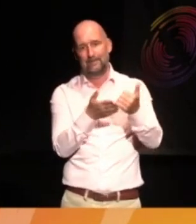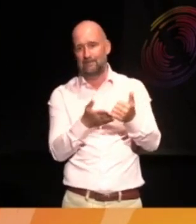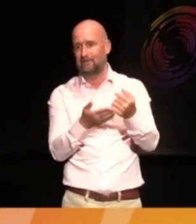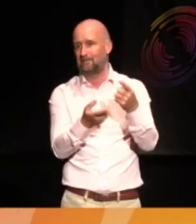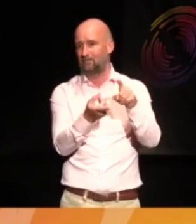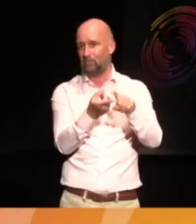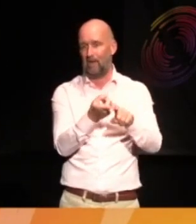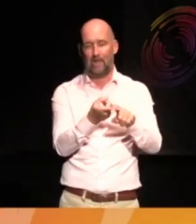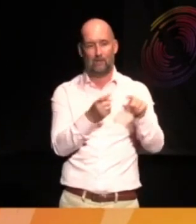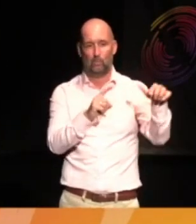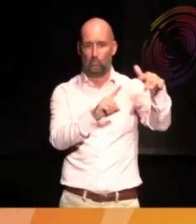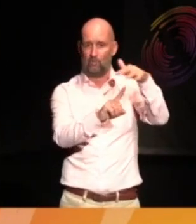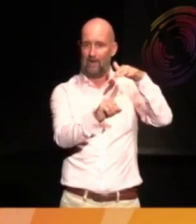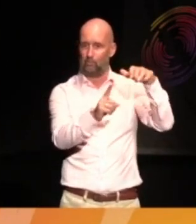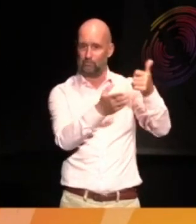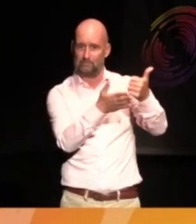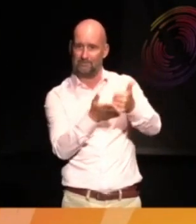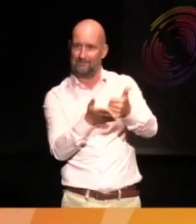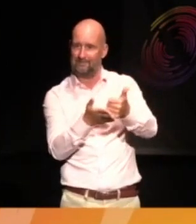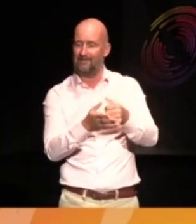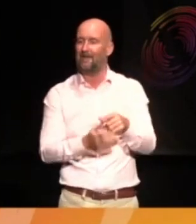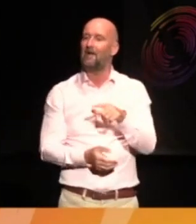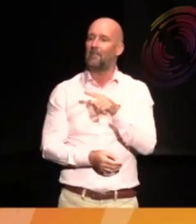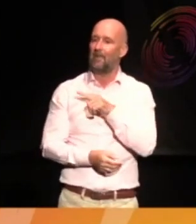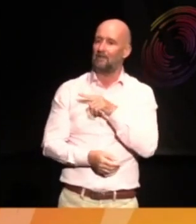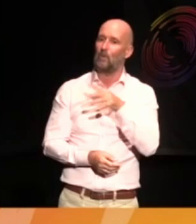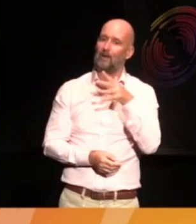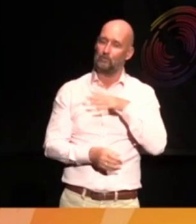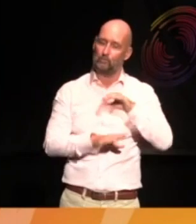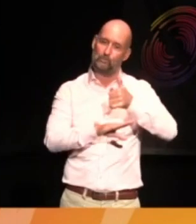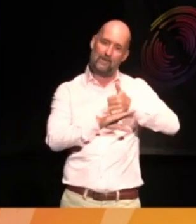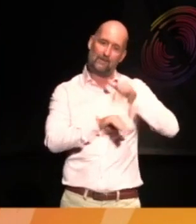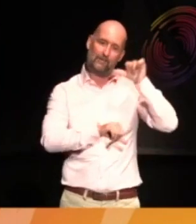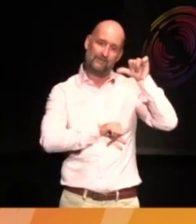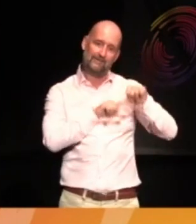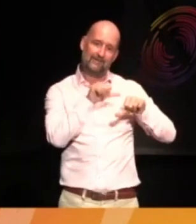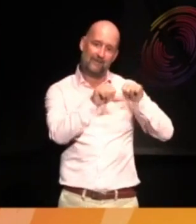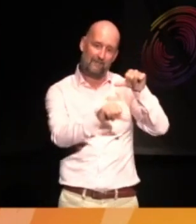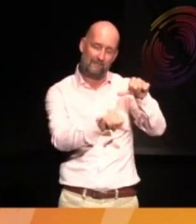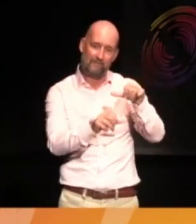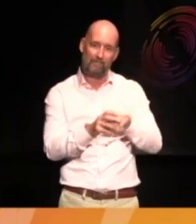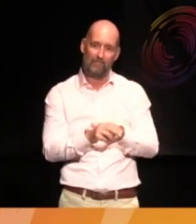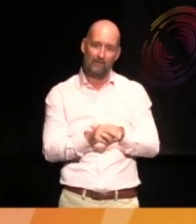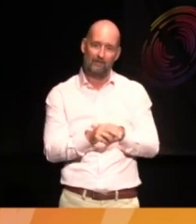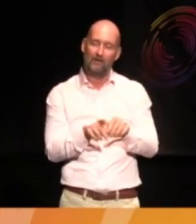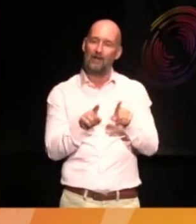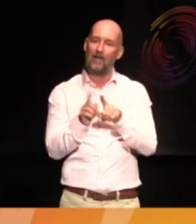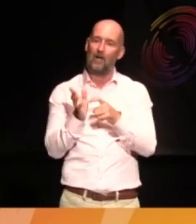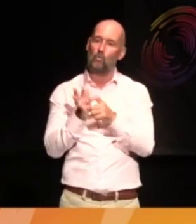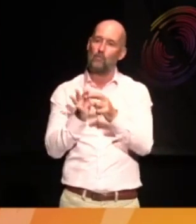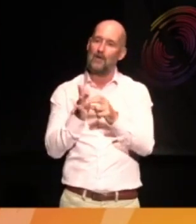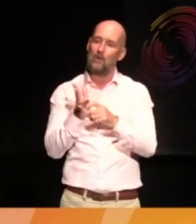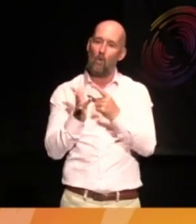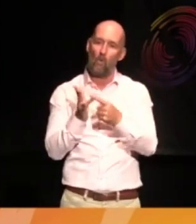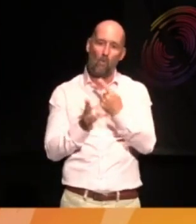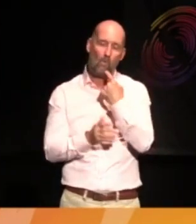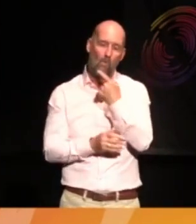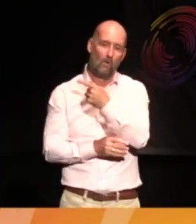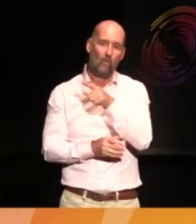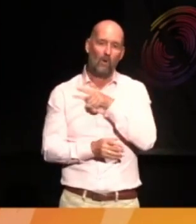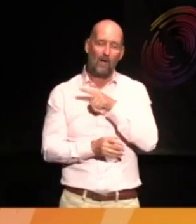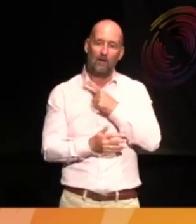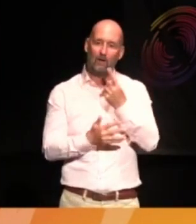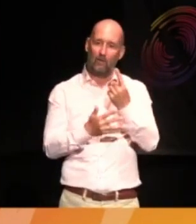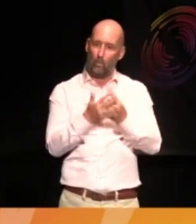those around you, which is why you need the systems in place. And like Leena had mentioned, looking outside of physical